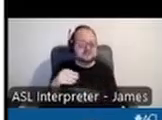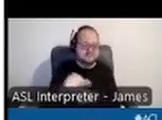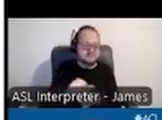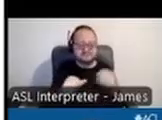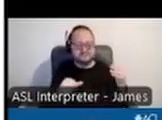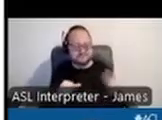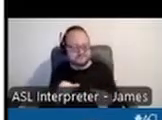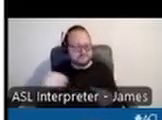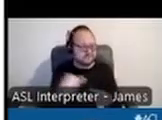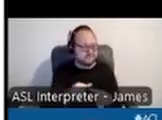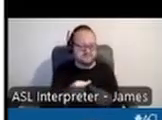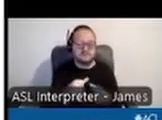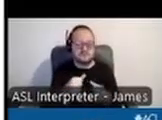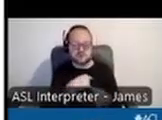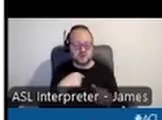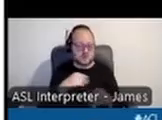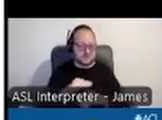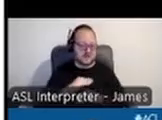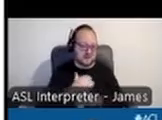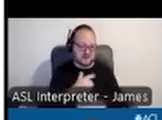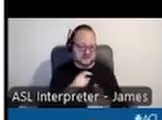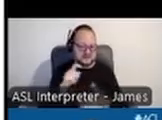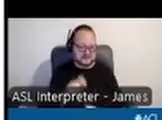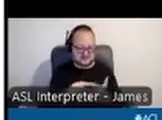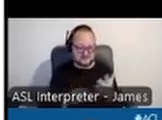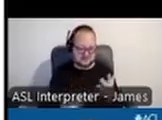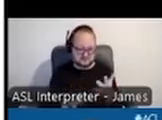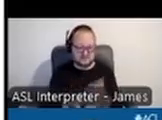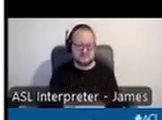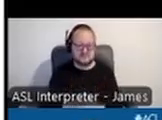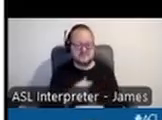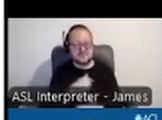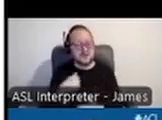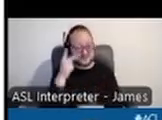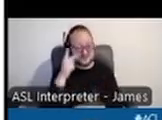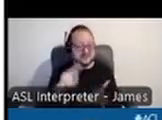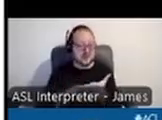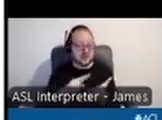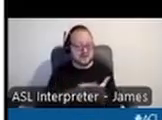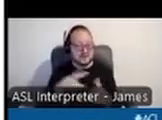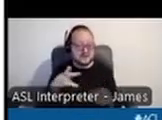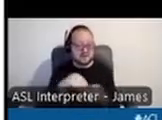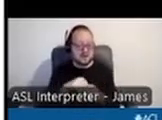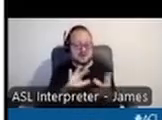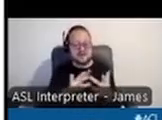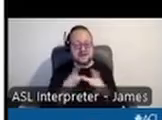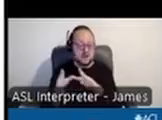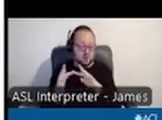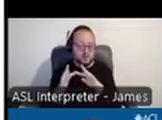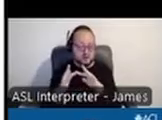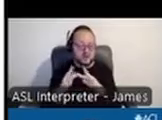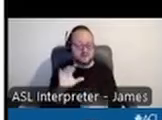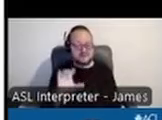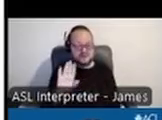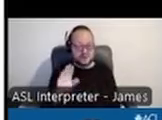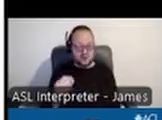that our network has. Additionally, we're seeing contracting as part of a network of community-based organizations. That's what I